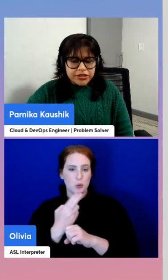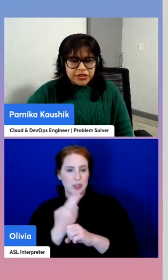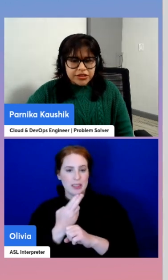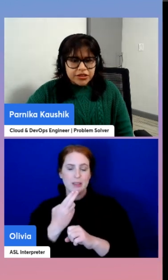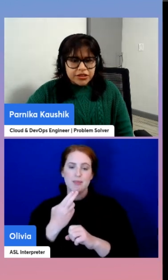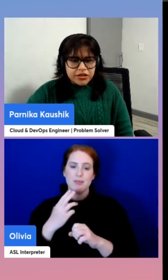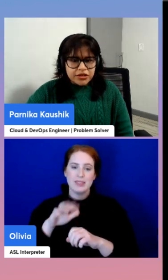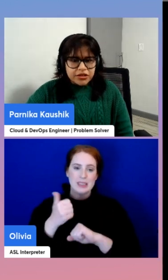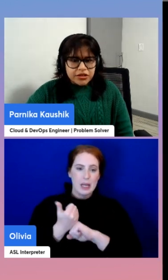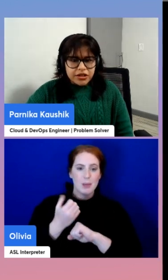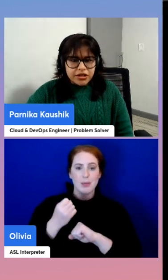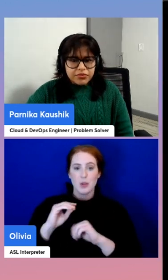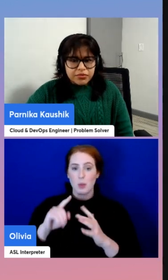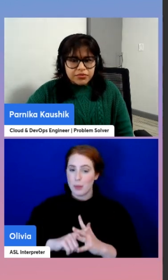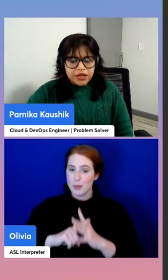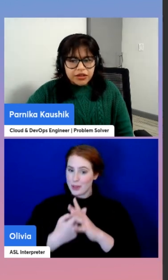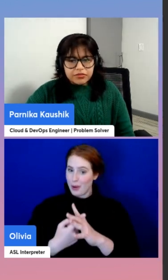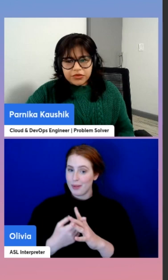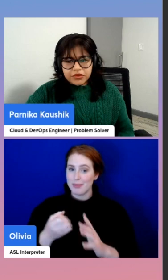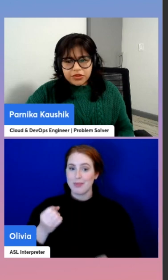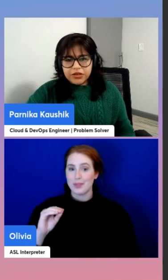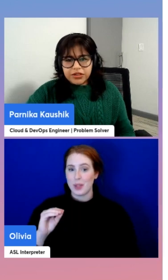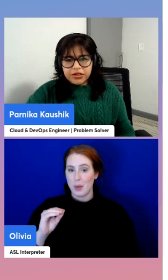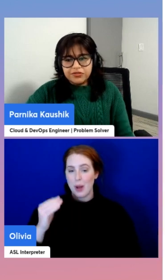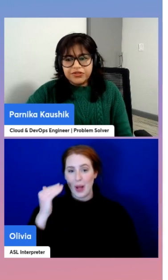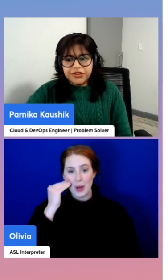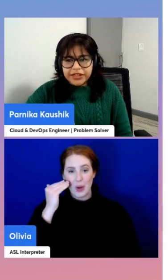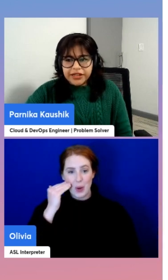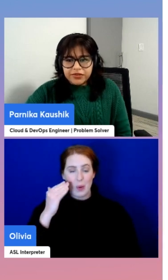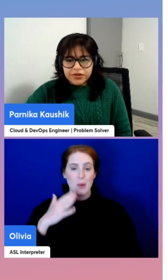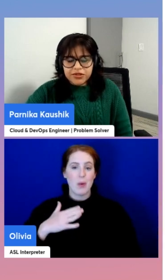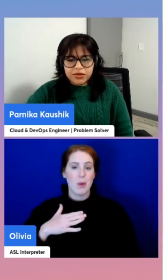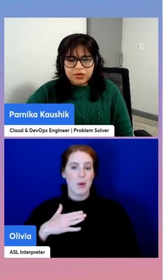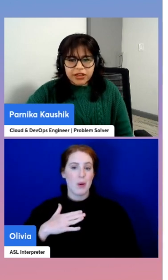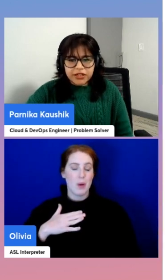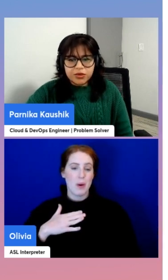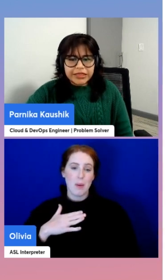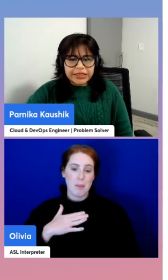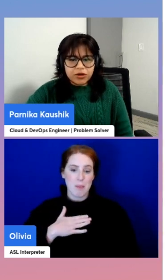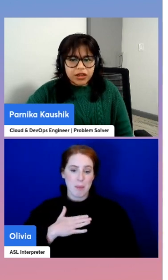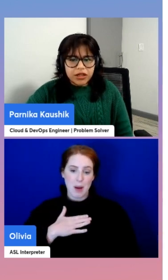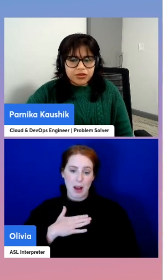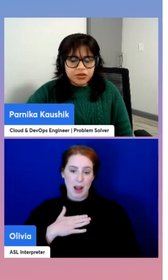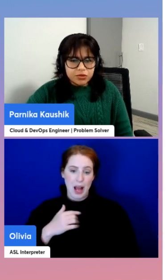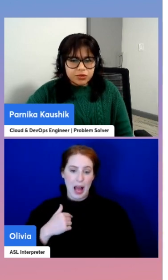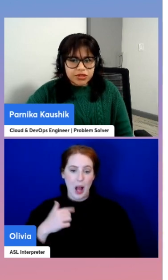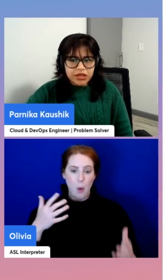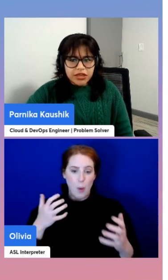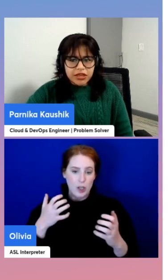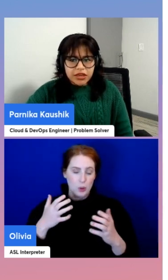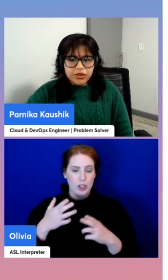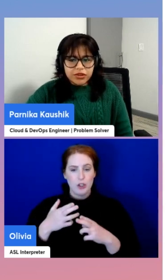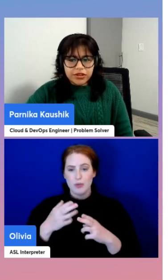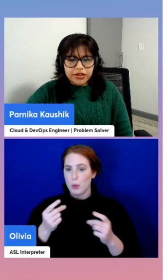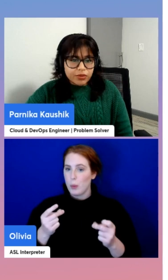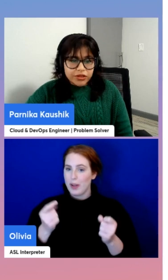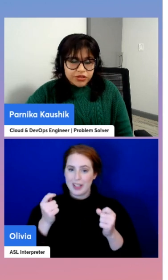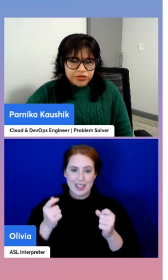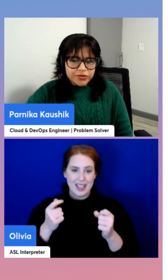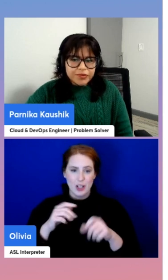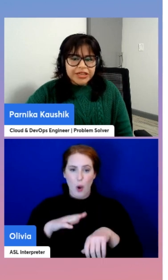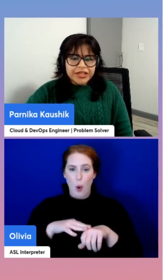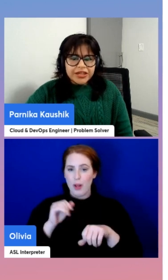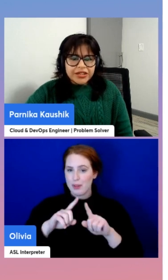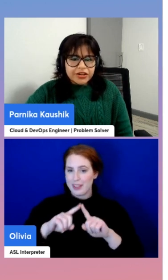it. I know, my audience is of varied levels, so I'd like to quickly call out the tools as to what they are and